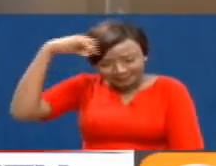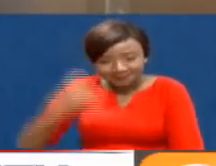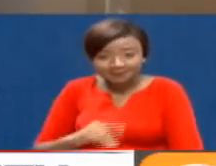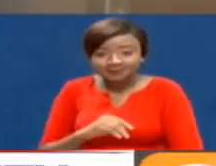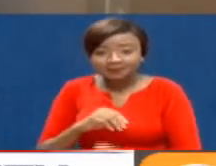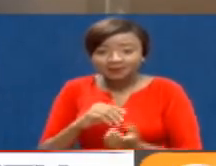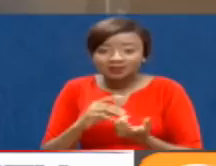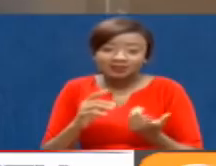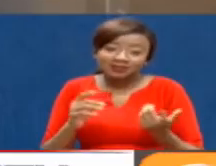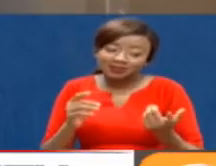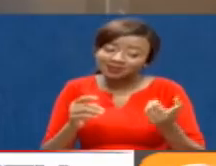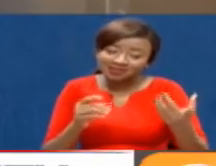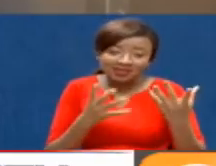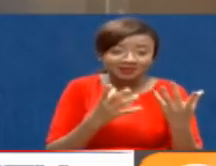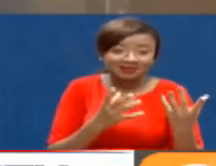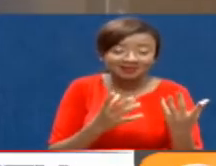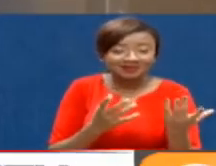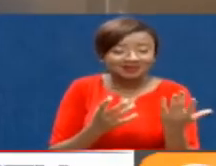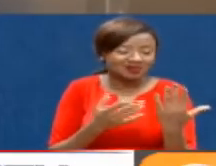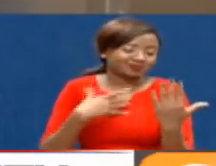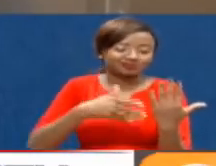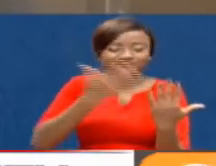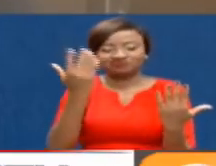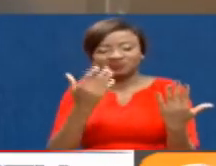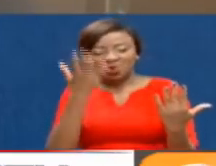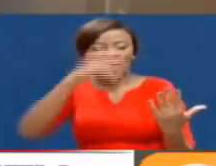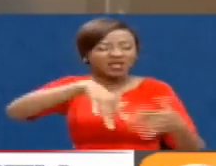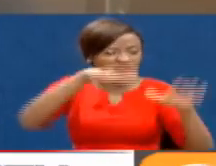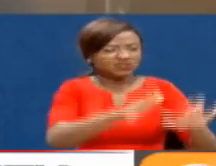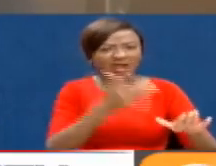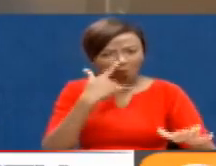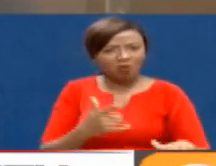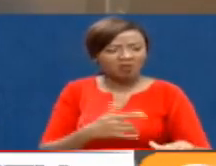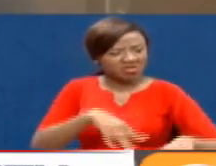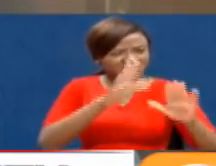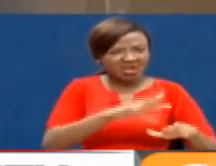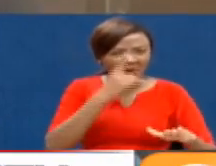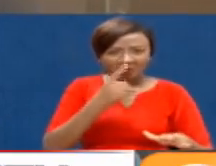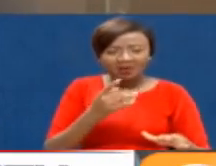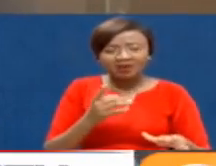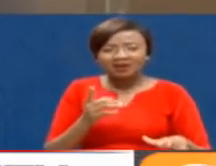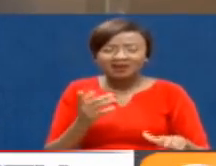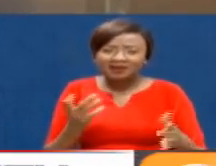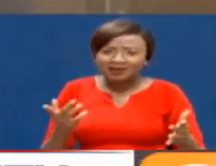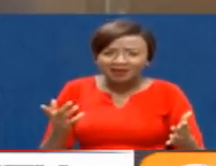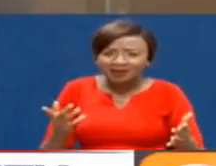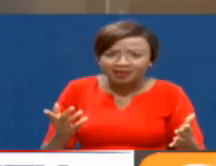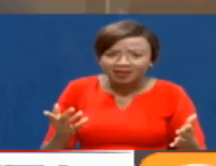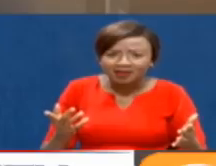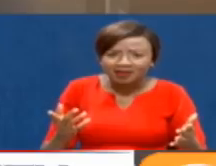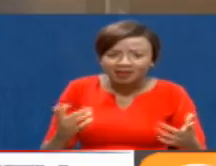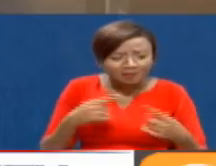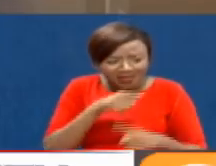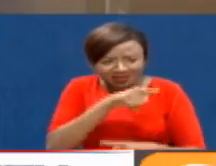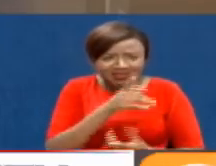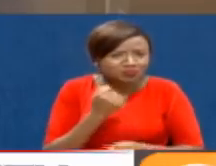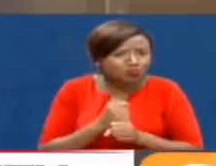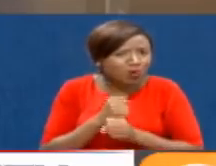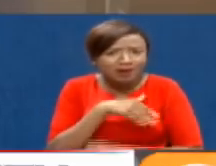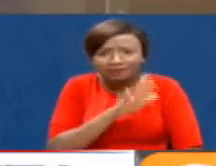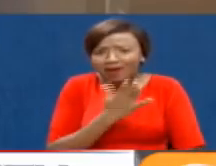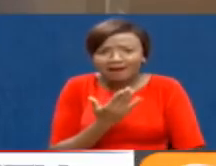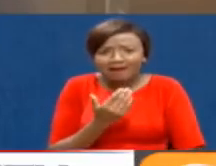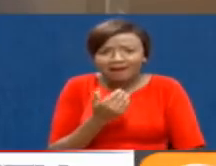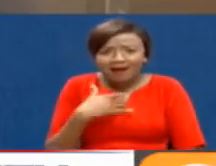families, it's very easy to criticize and say, oh, why are they not home at 7 p.m.? Because the curfew has begun. But this is their life. They don't